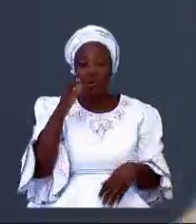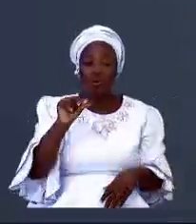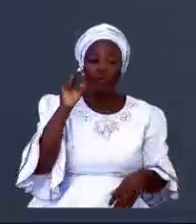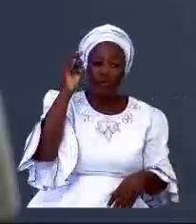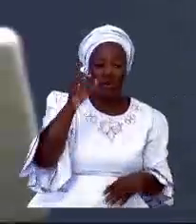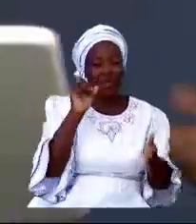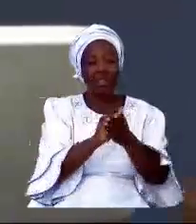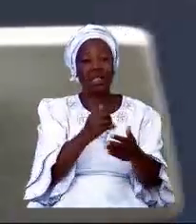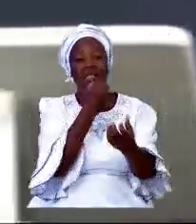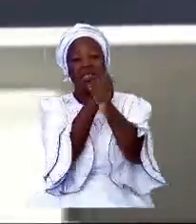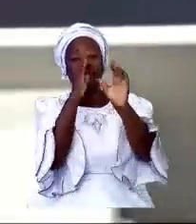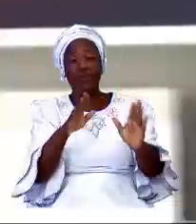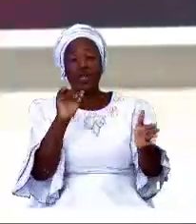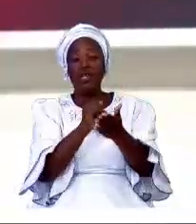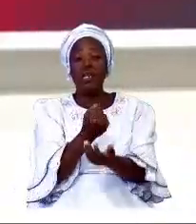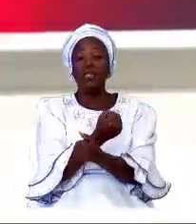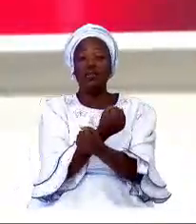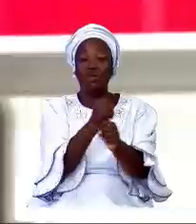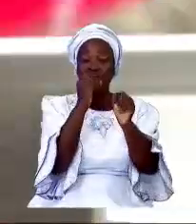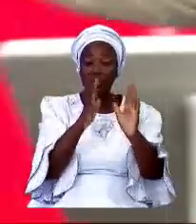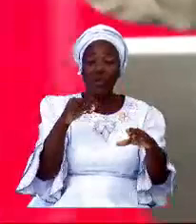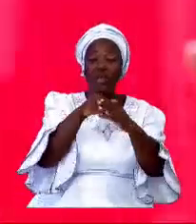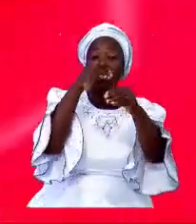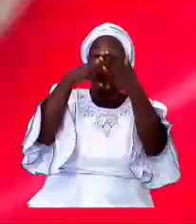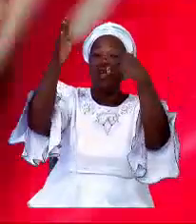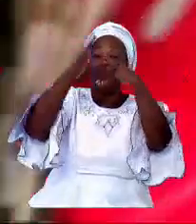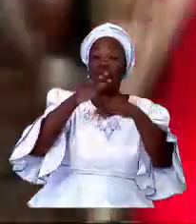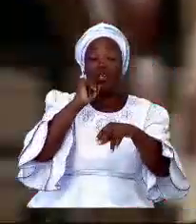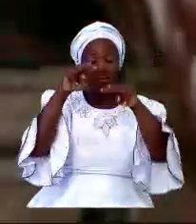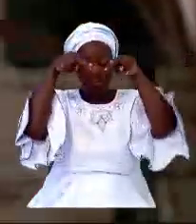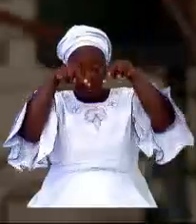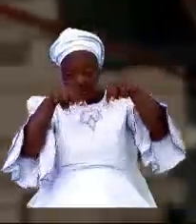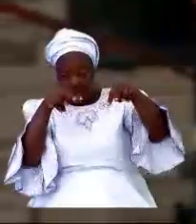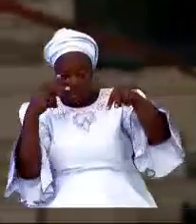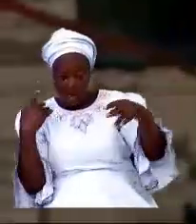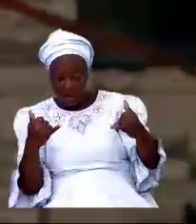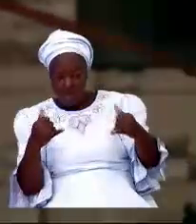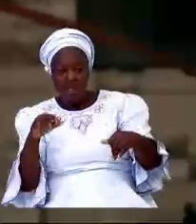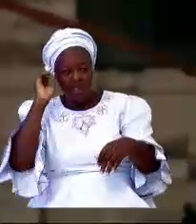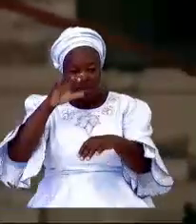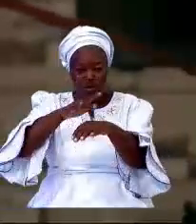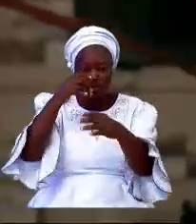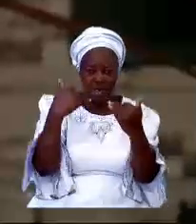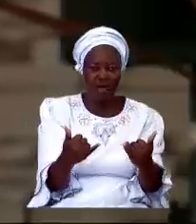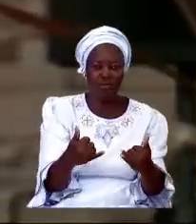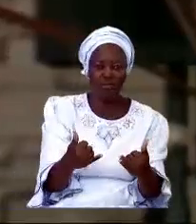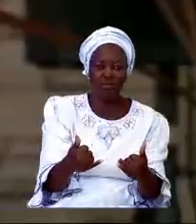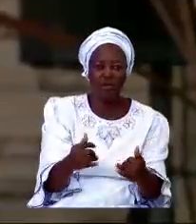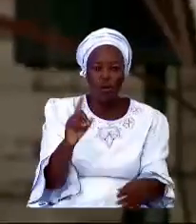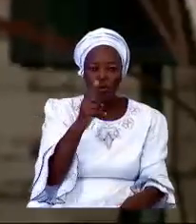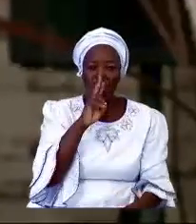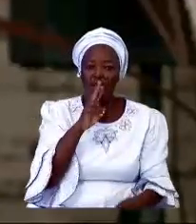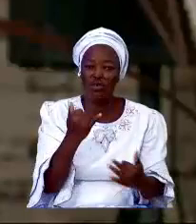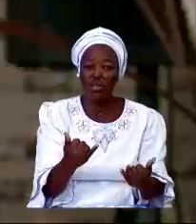for me. I don't know what I'm going to do. There is no future. That Savior, that Redeemer in heaven is looking at